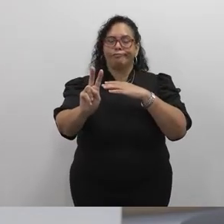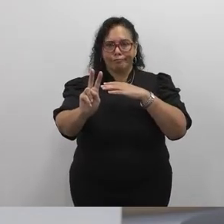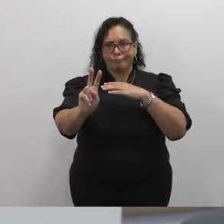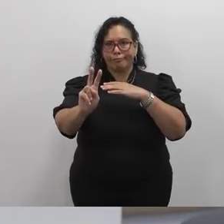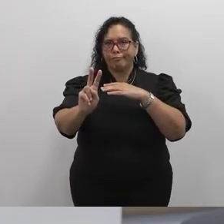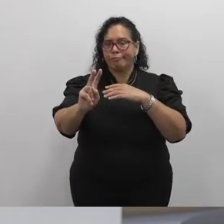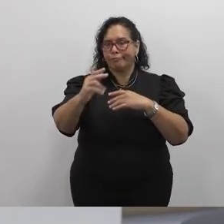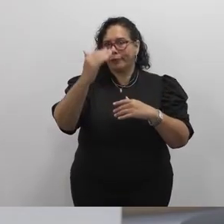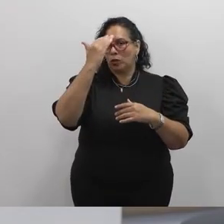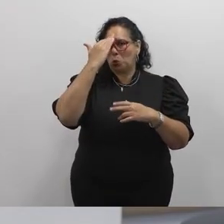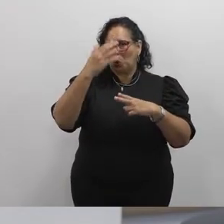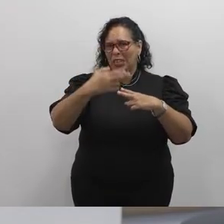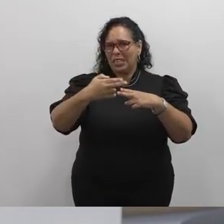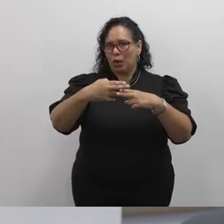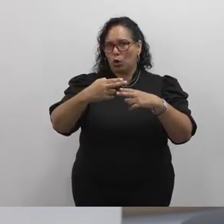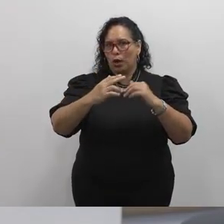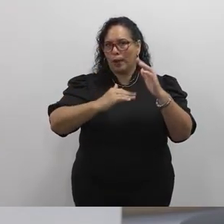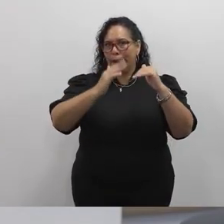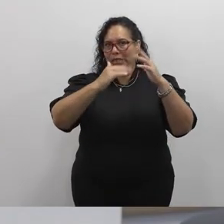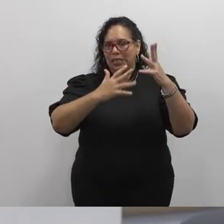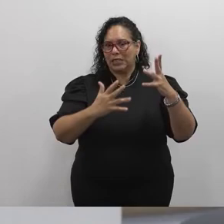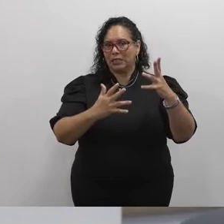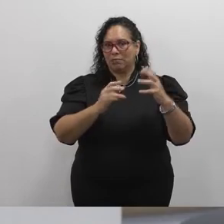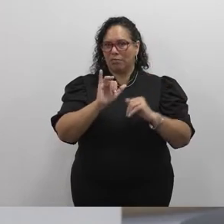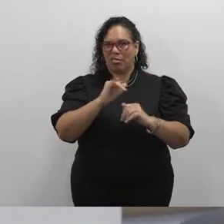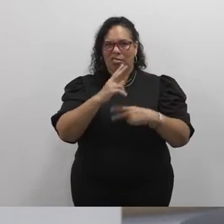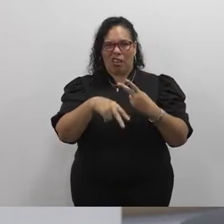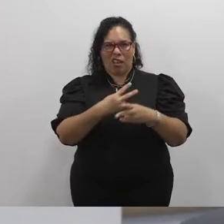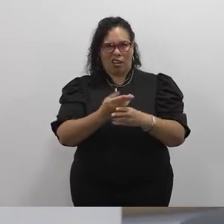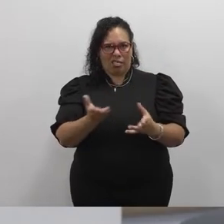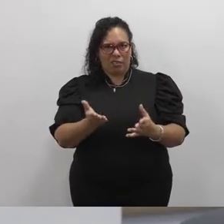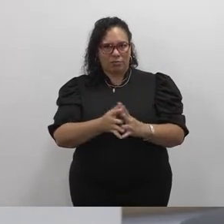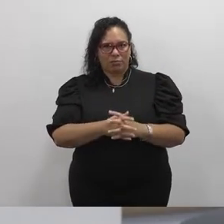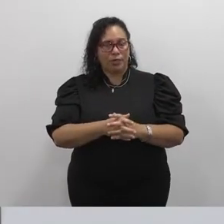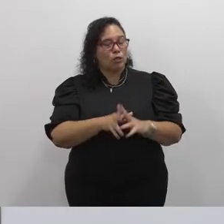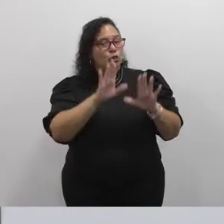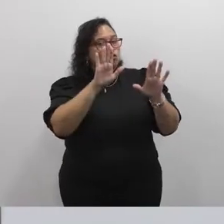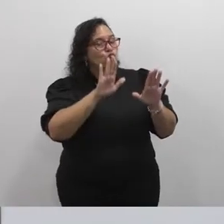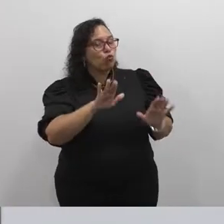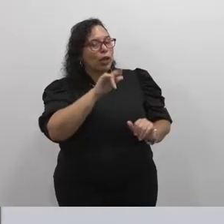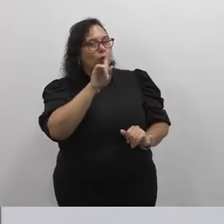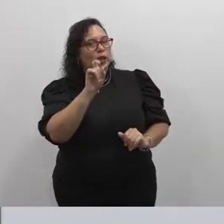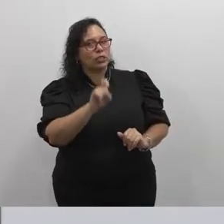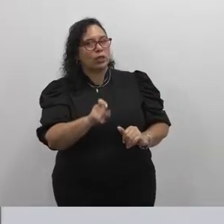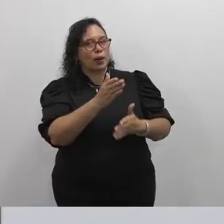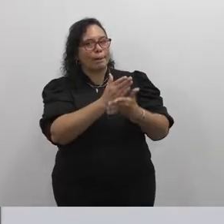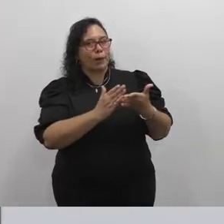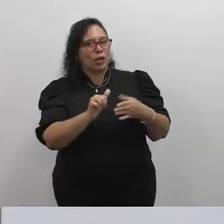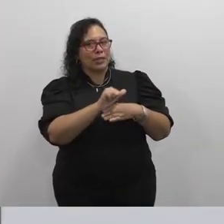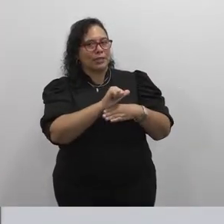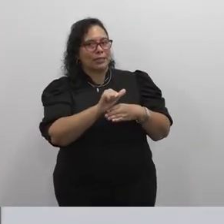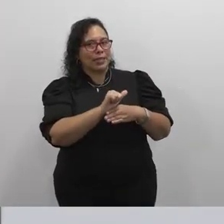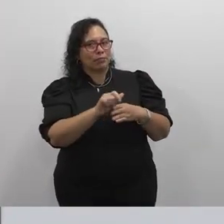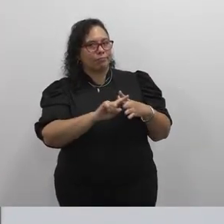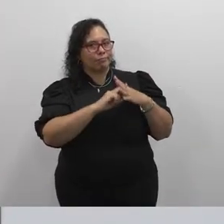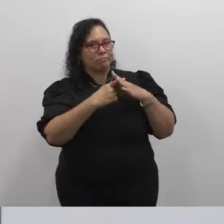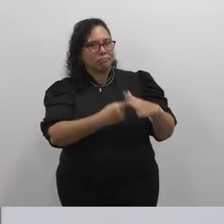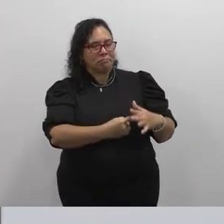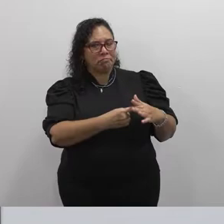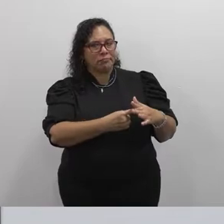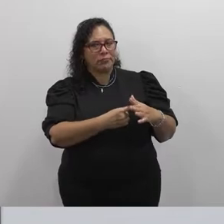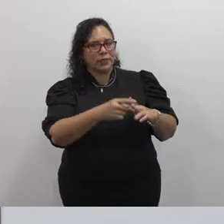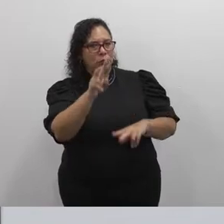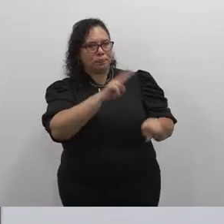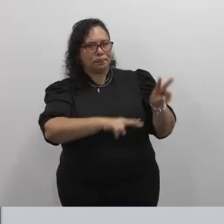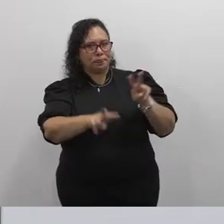temporary buildings and that type of thing? Great question. So part of the exercise we embarked on was, in fact, a look at